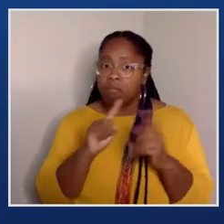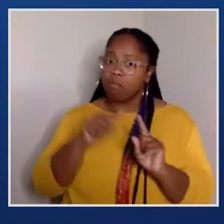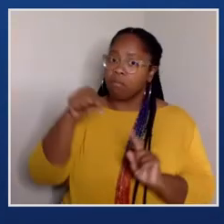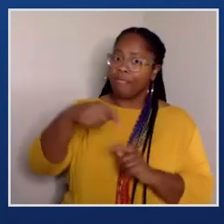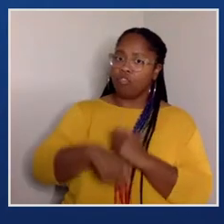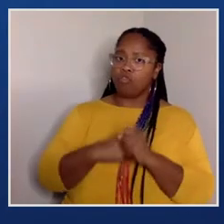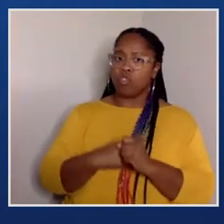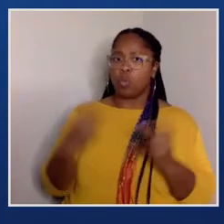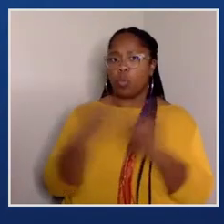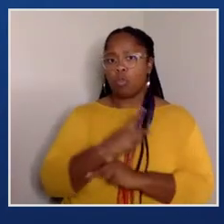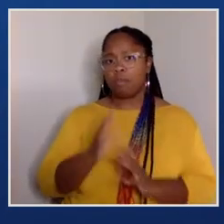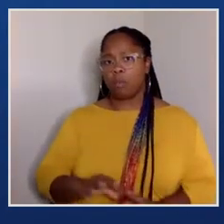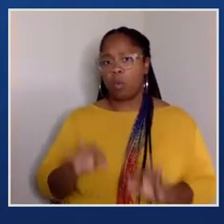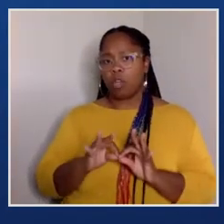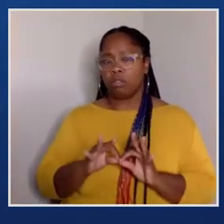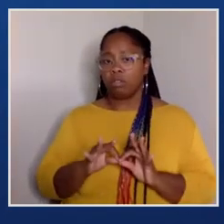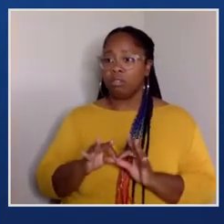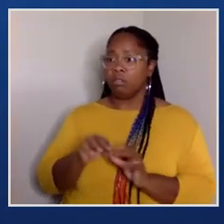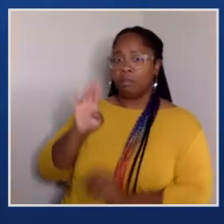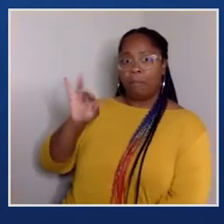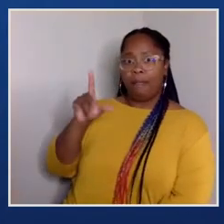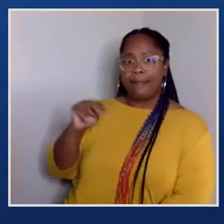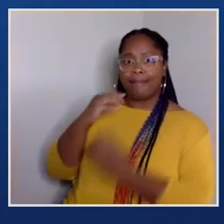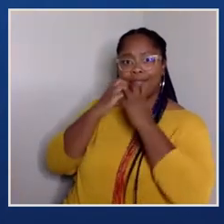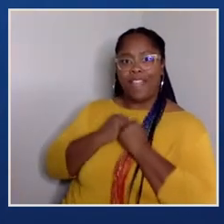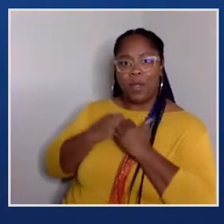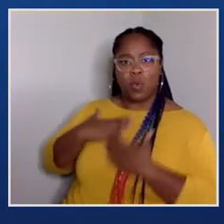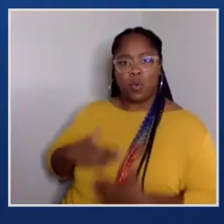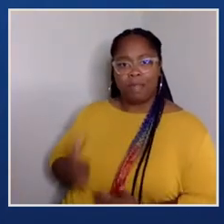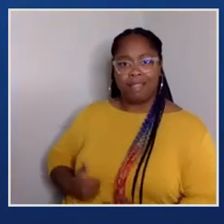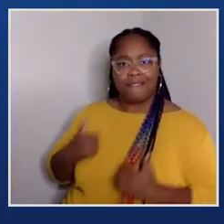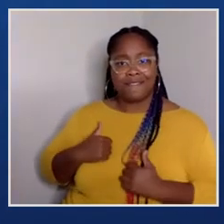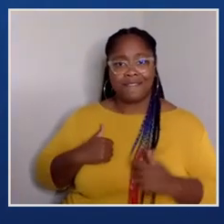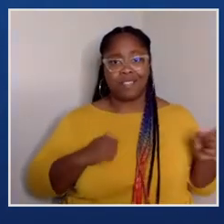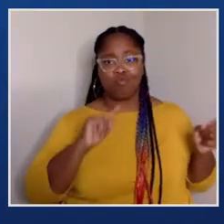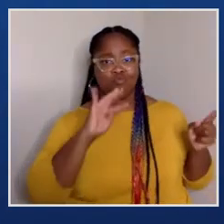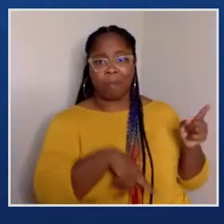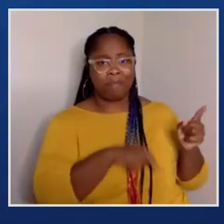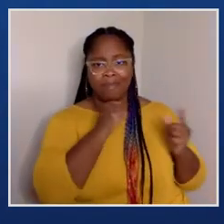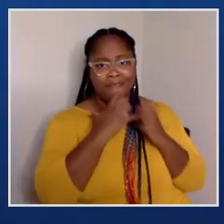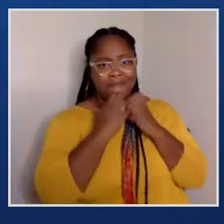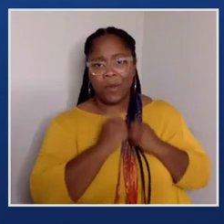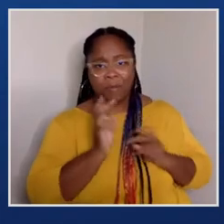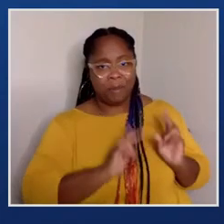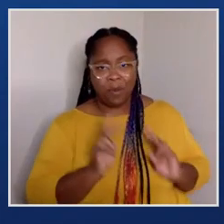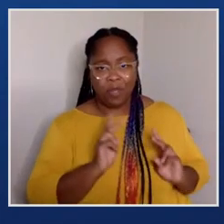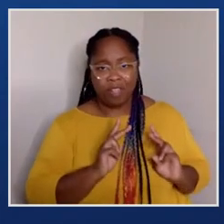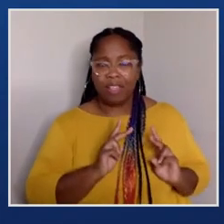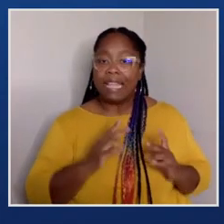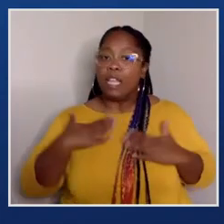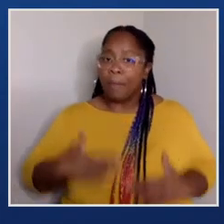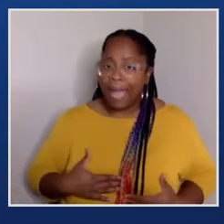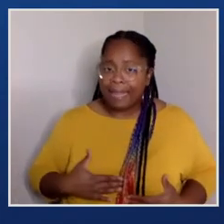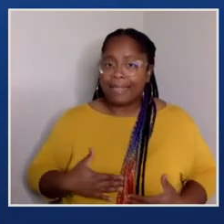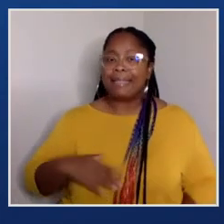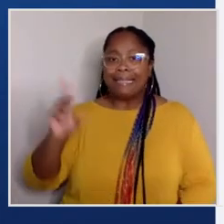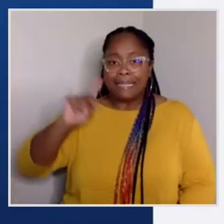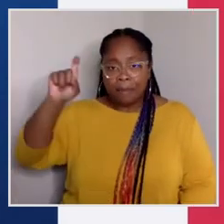between someone who values human life and someone who doesn't. Humanity's on the line and democracy's on the